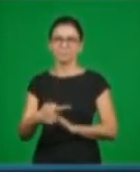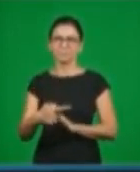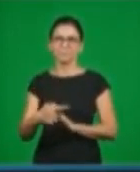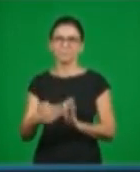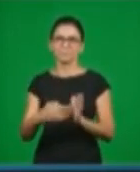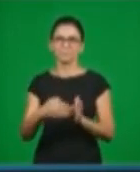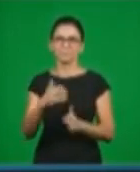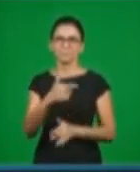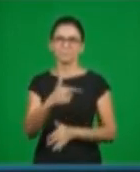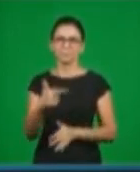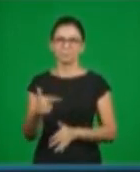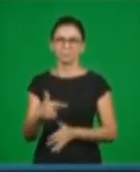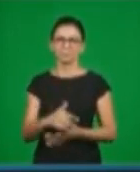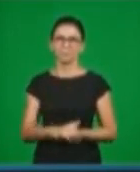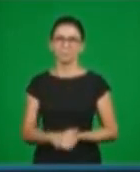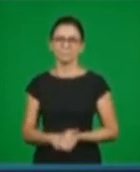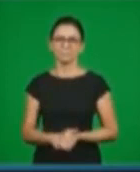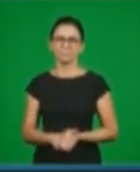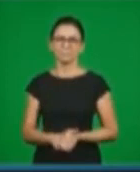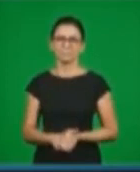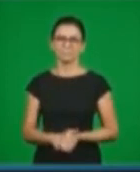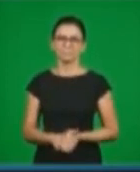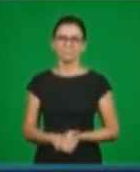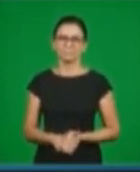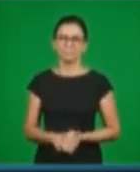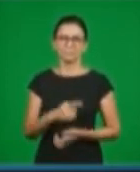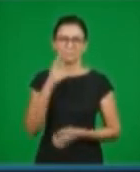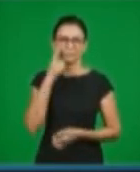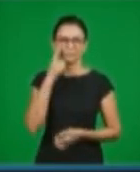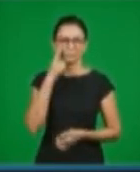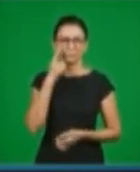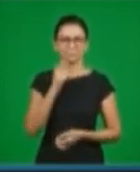the brothers, now they're going to give the answer.